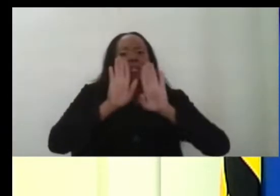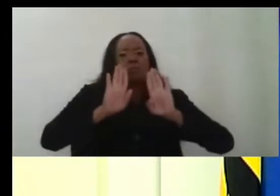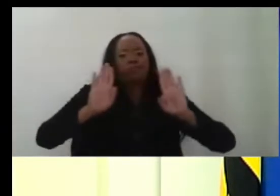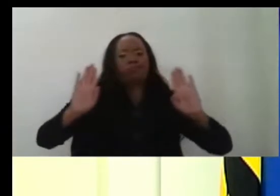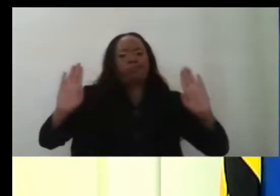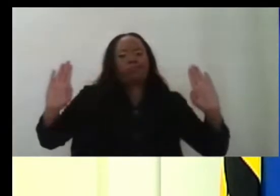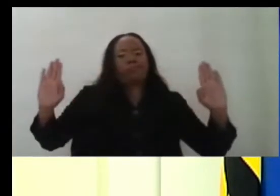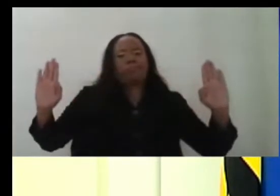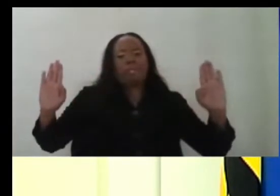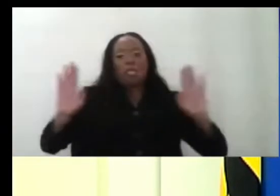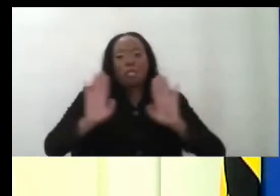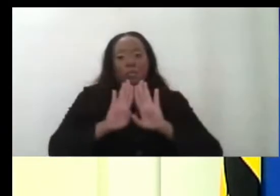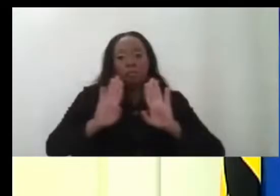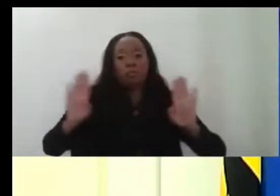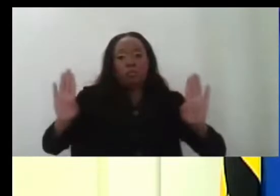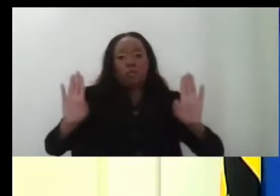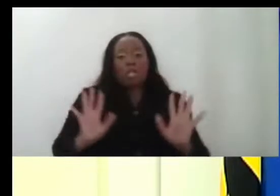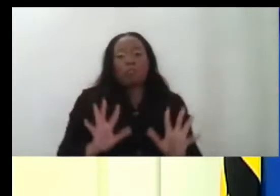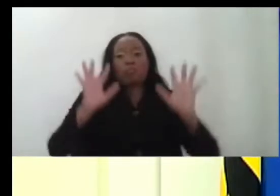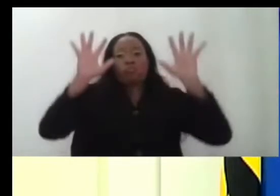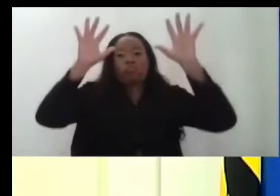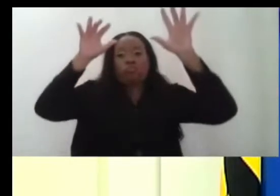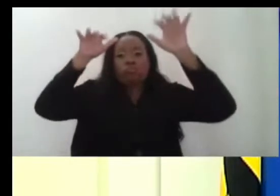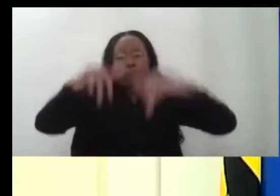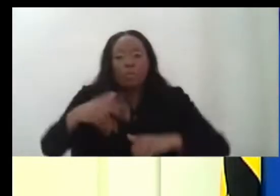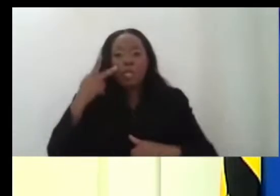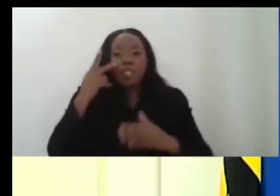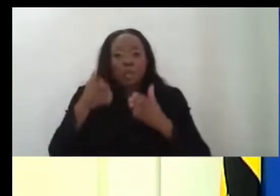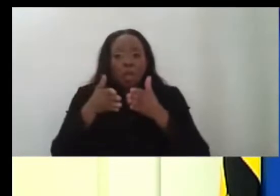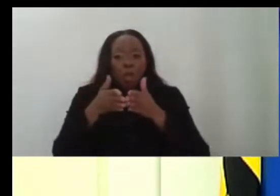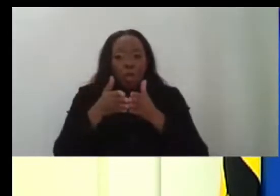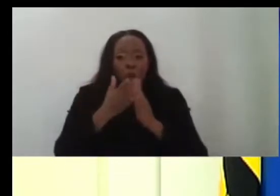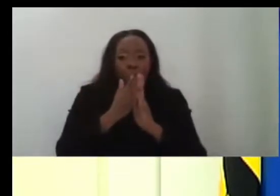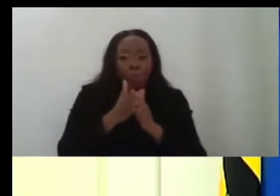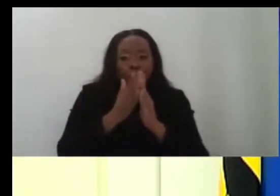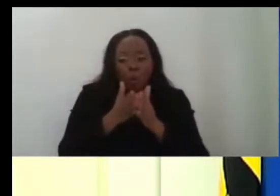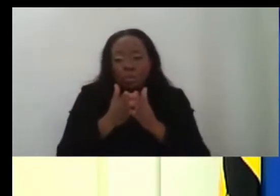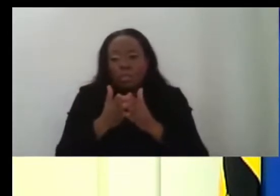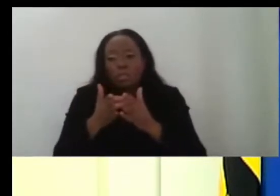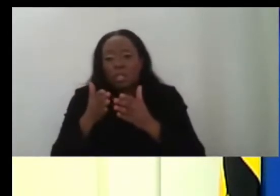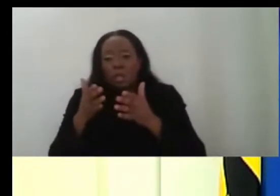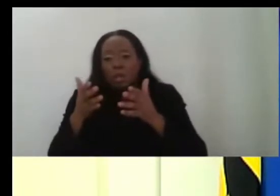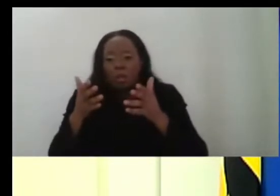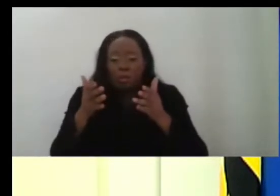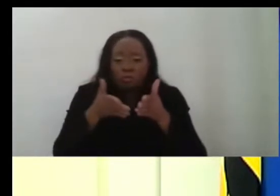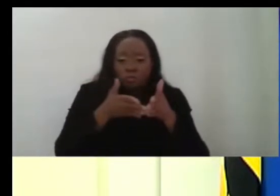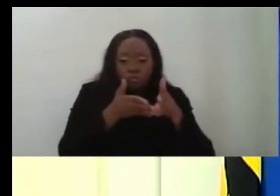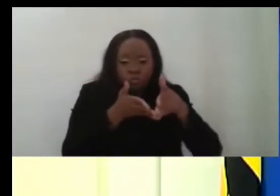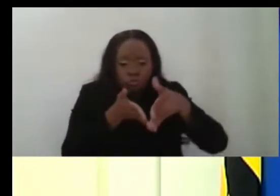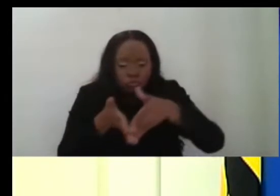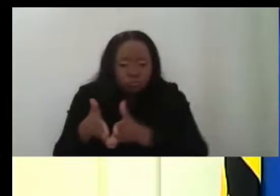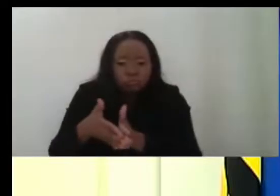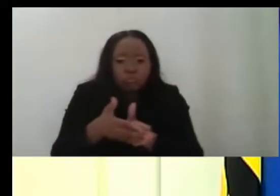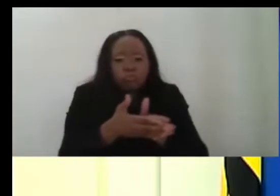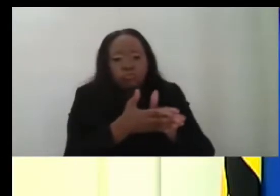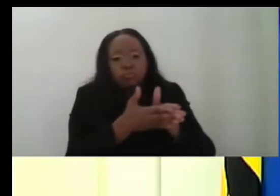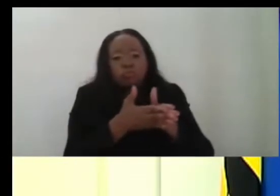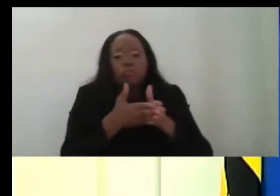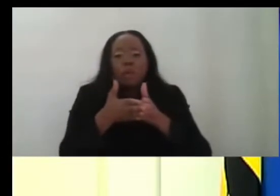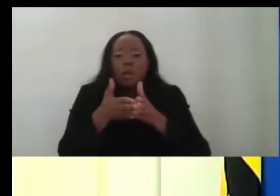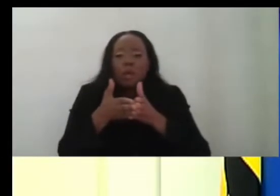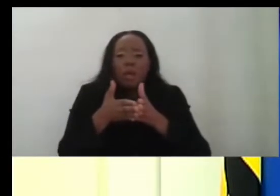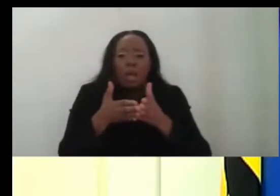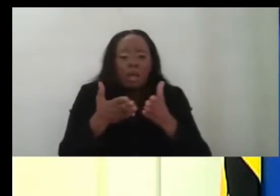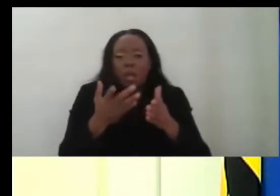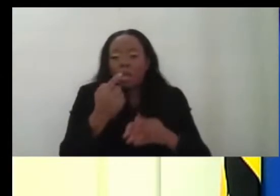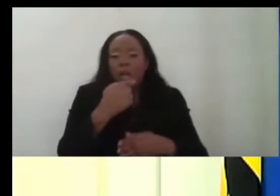smashing boats together. The image that I have that's burned into my mind is there was a lady